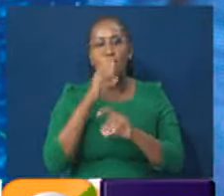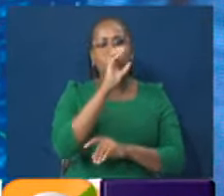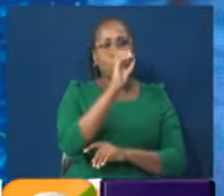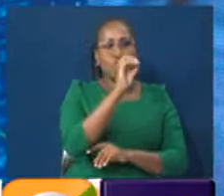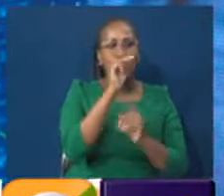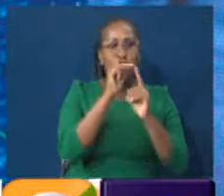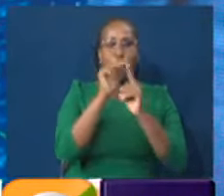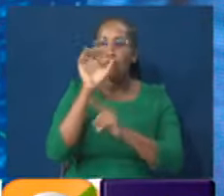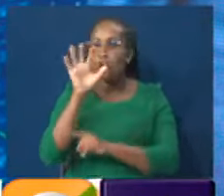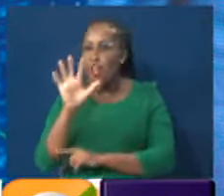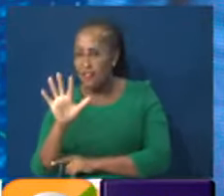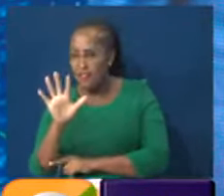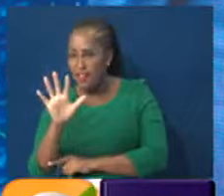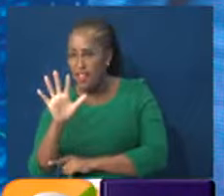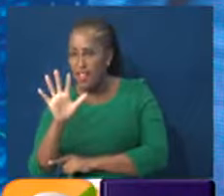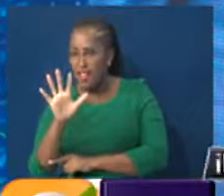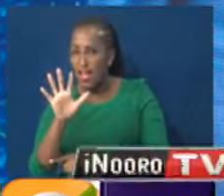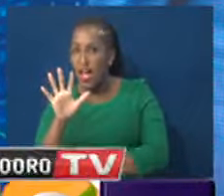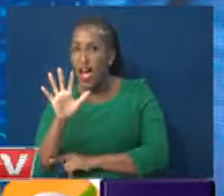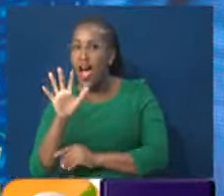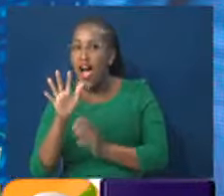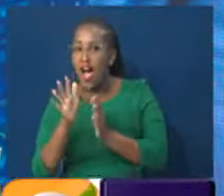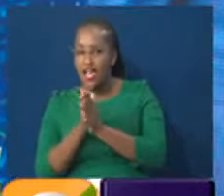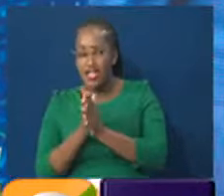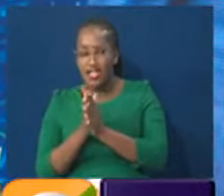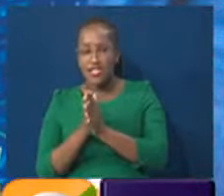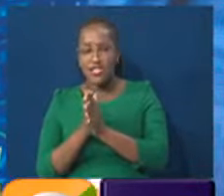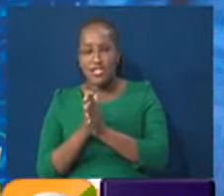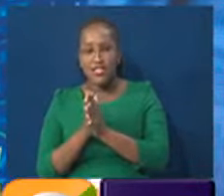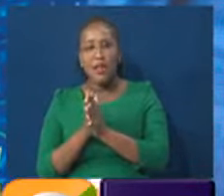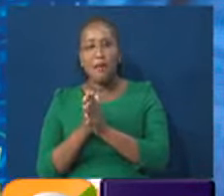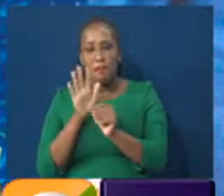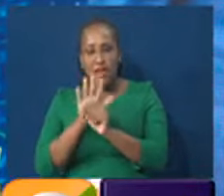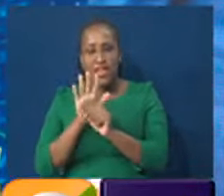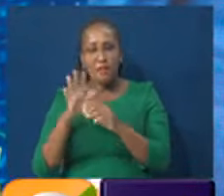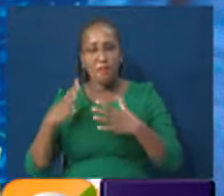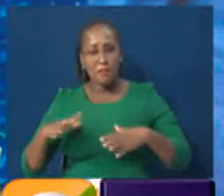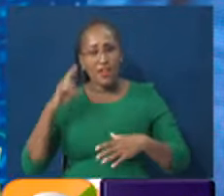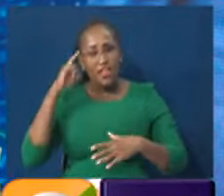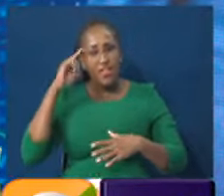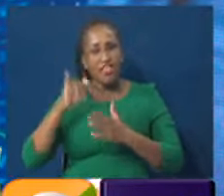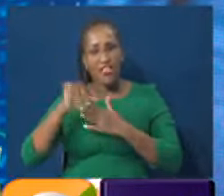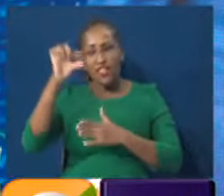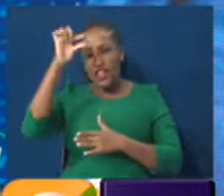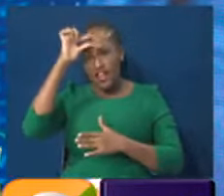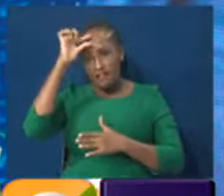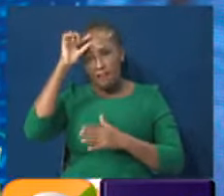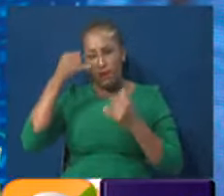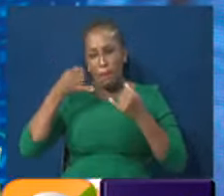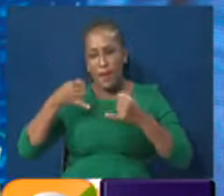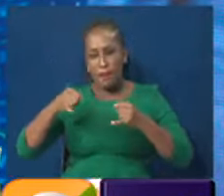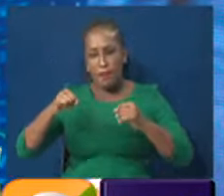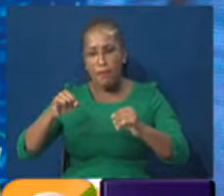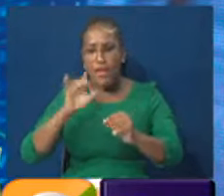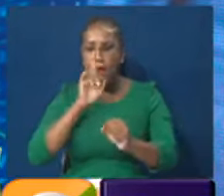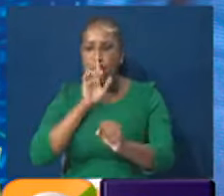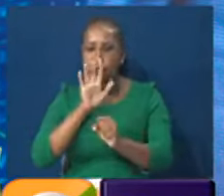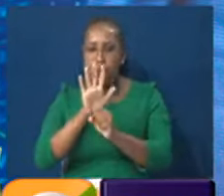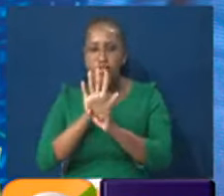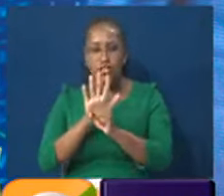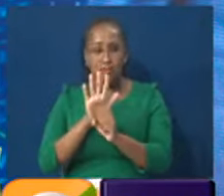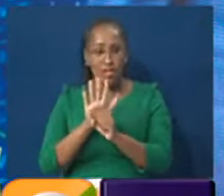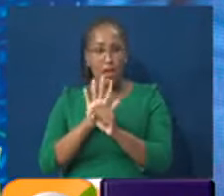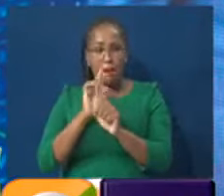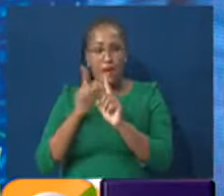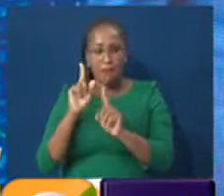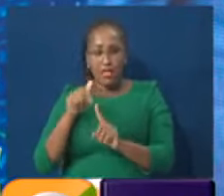0 to 5 on to what extent they think that the government has implemented its promises. Now, I have to confess, and